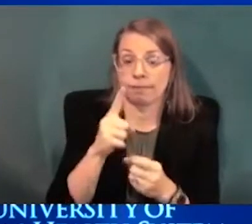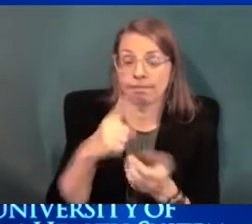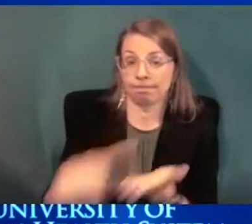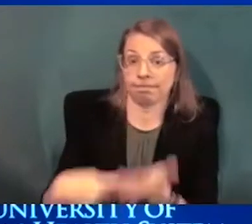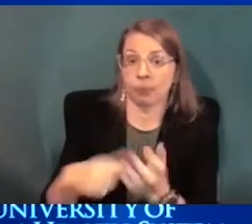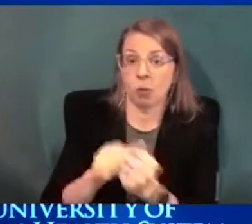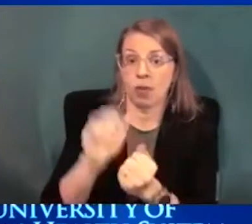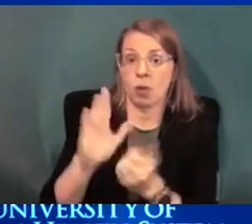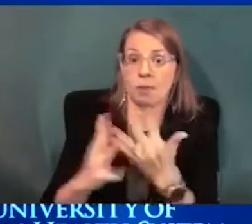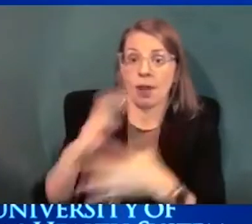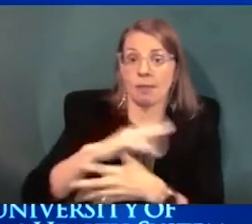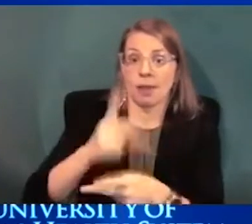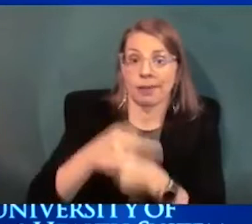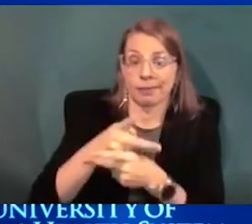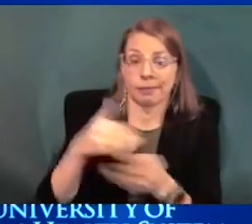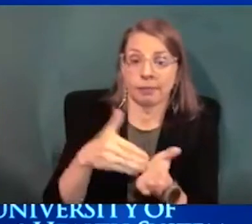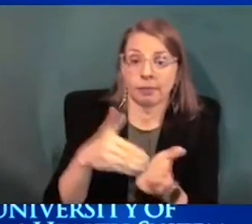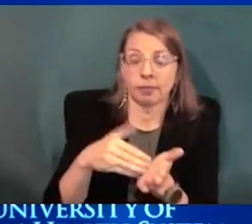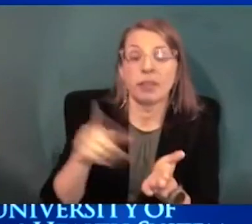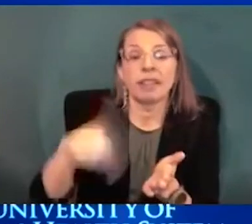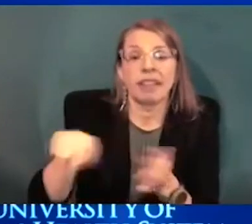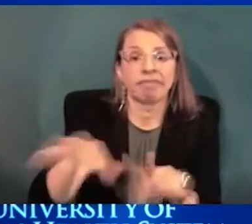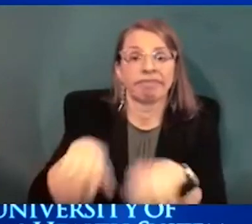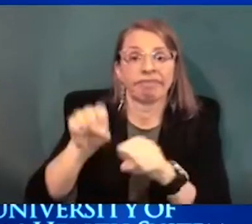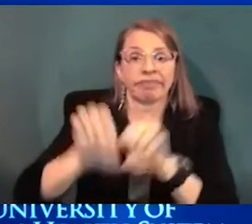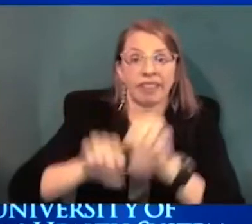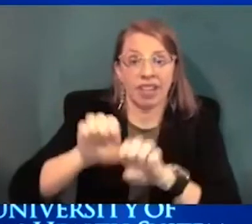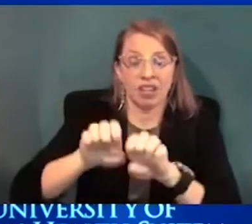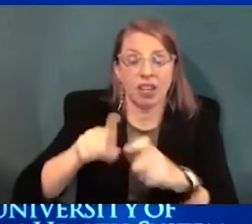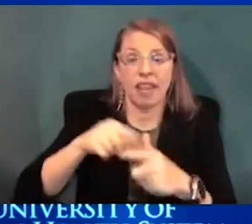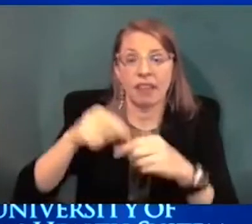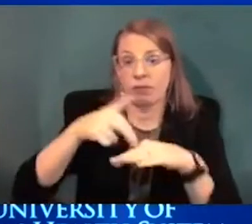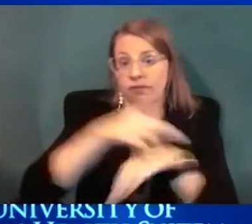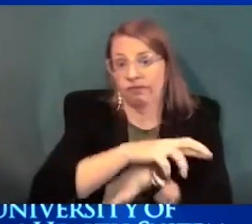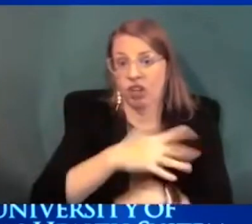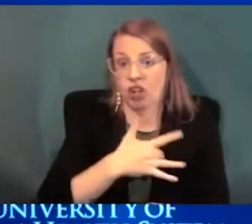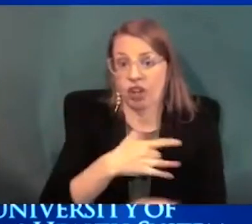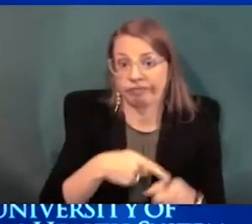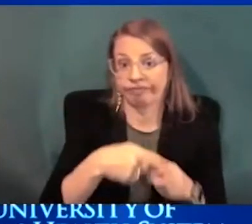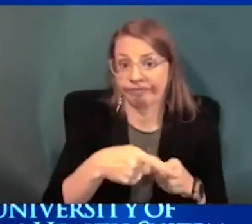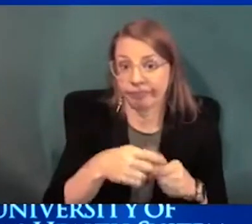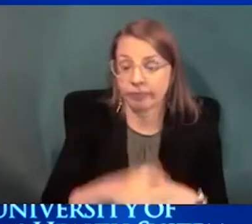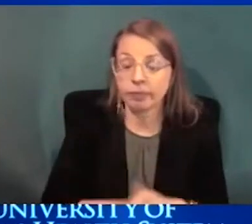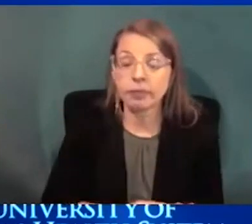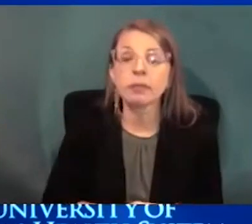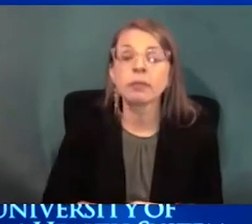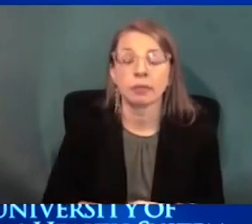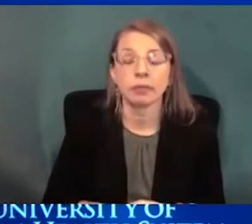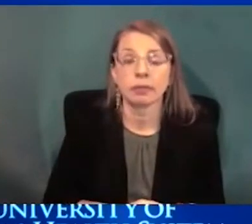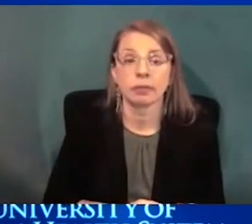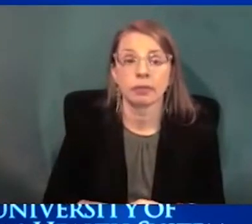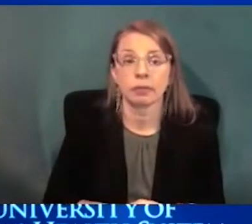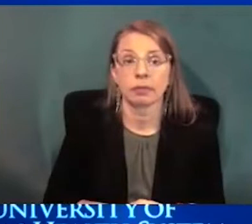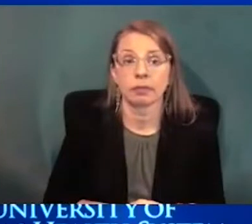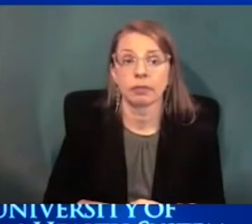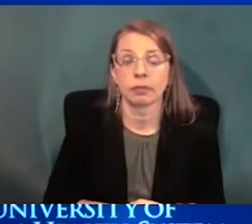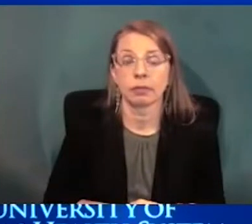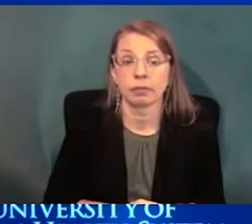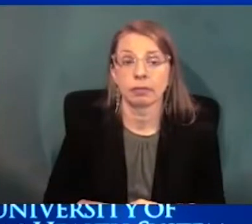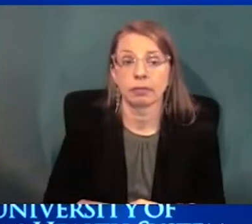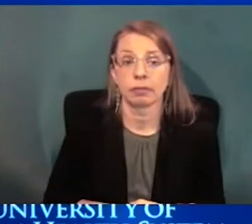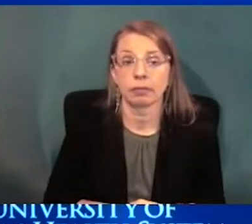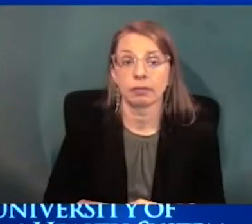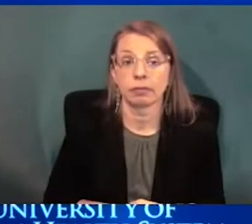needed be, they can do an evaluation and take you to a cardiologist. But the good news is it's, by and large, it is almost entirely